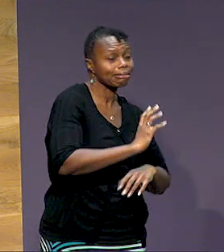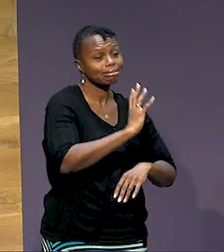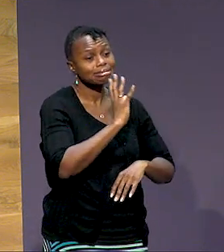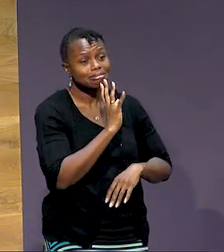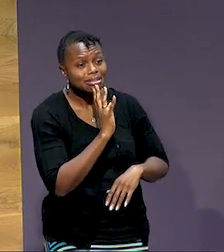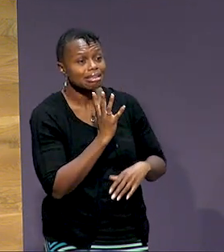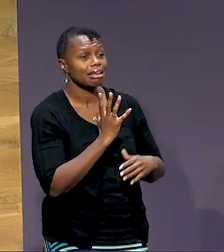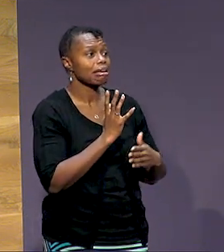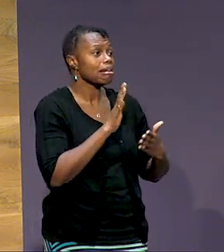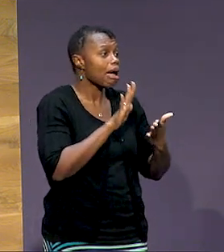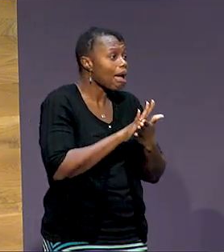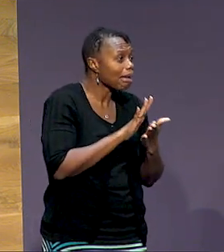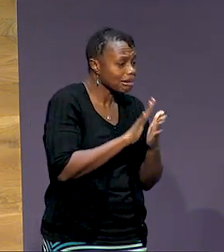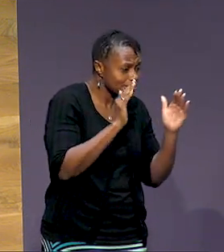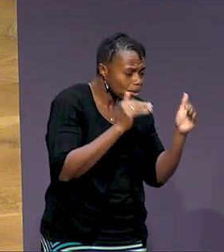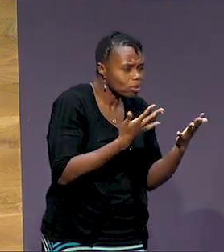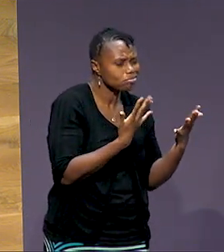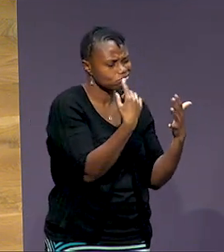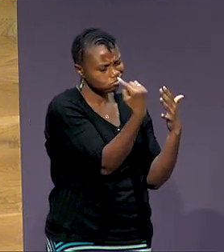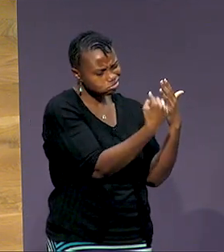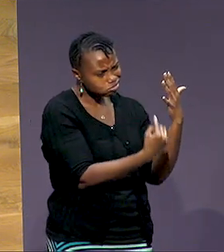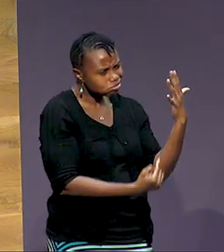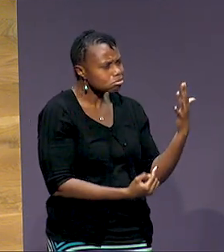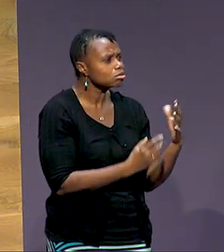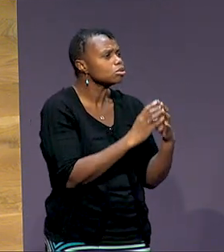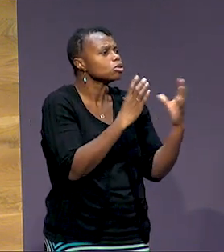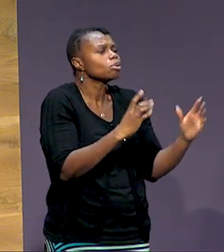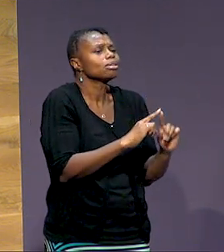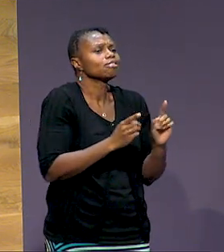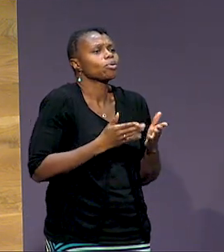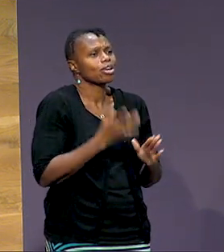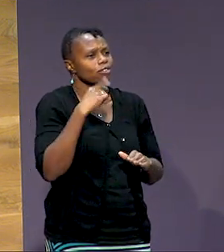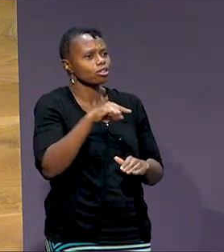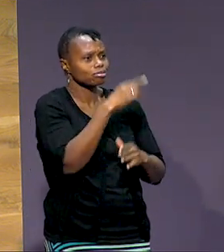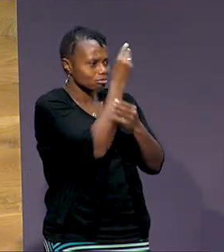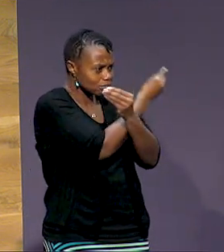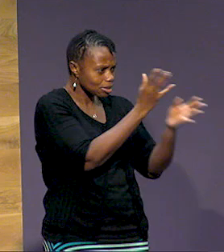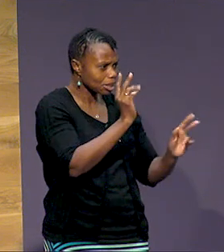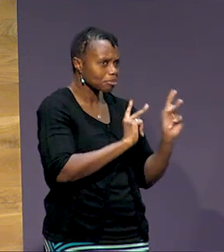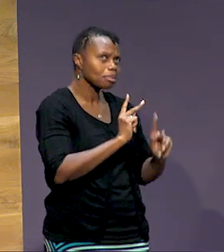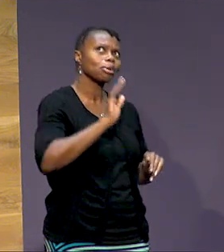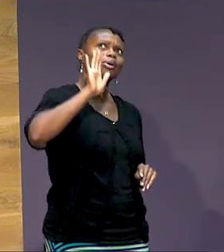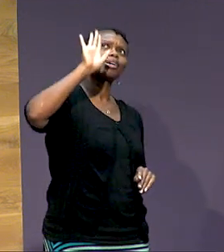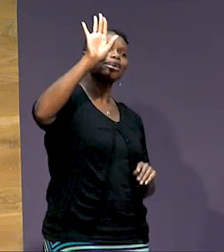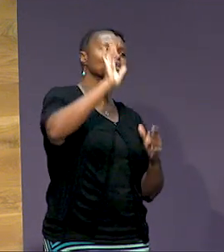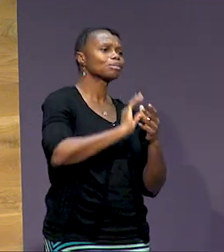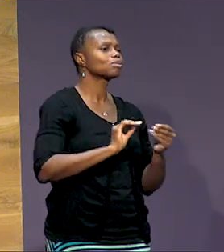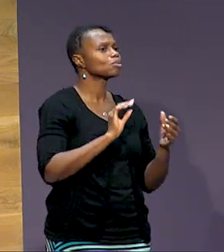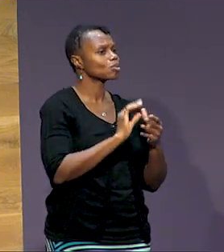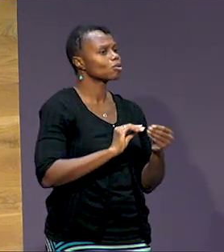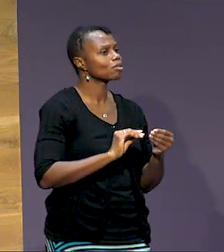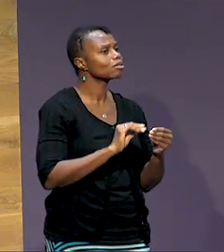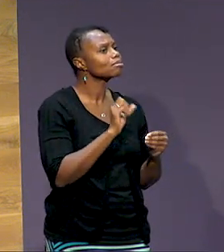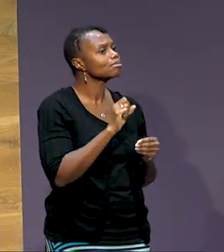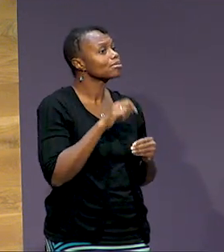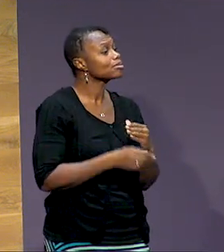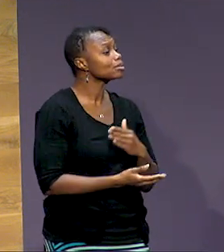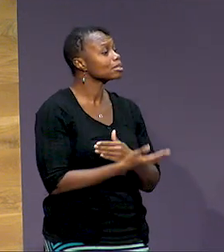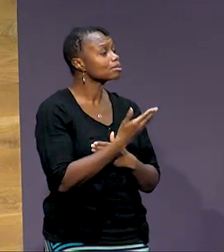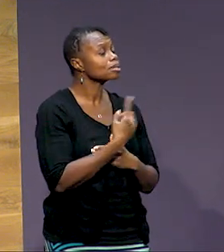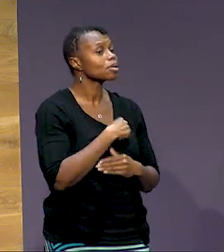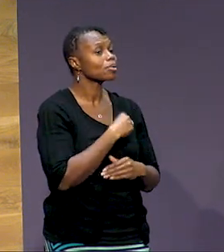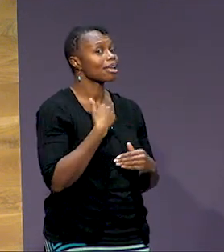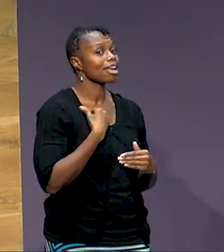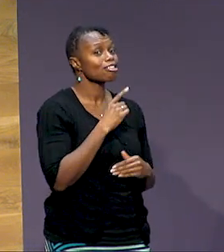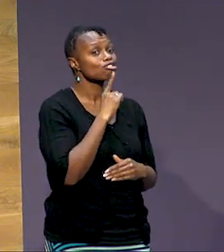nonfiction, a zillion ways to tell God's story. And so this morning, as was mentioned, we have some very